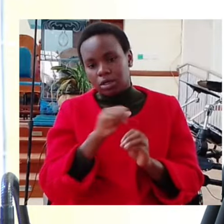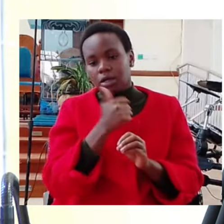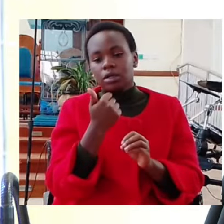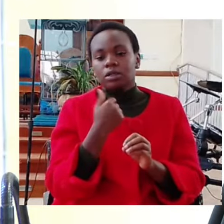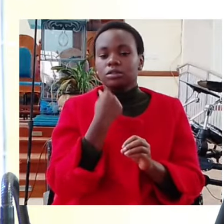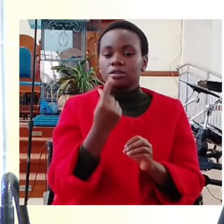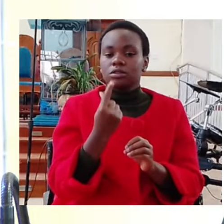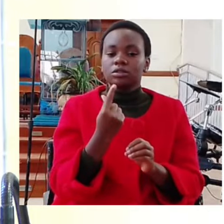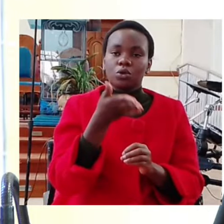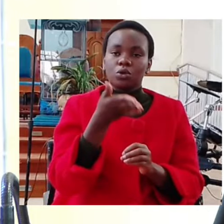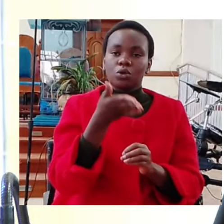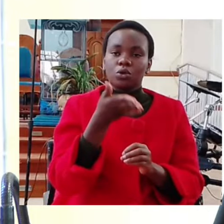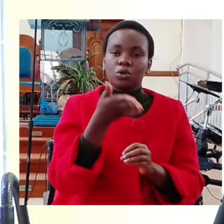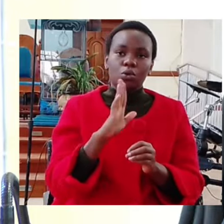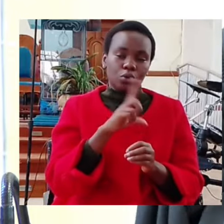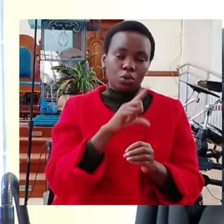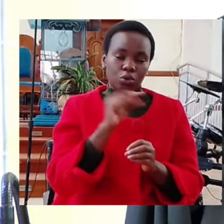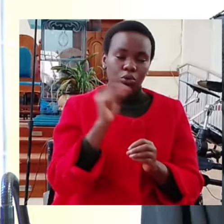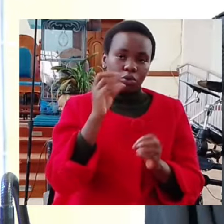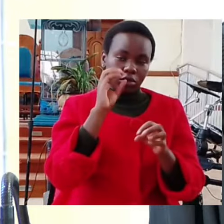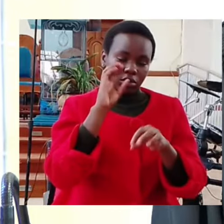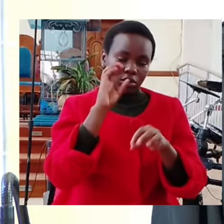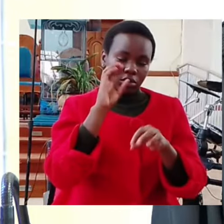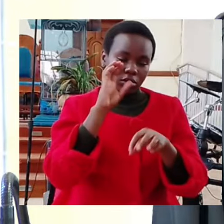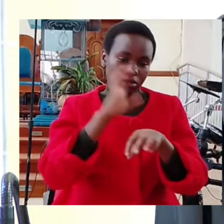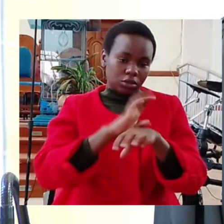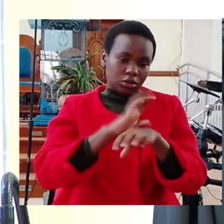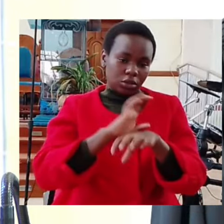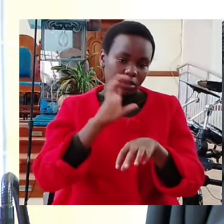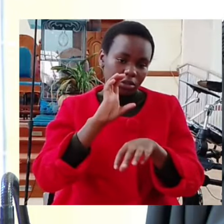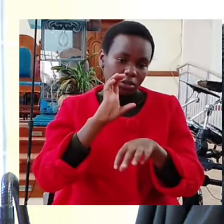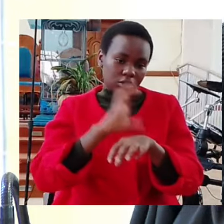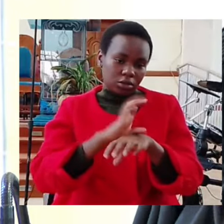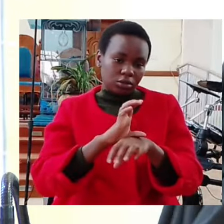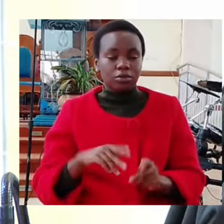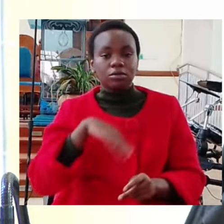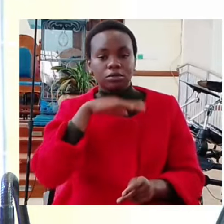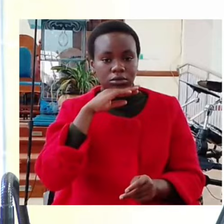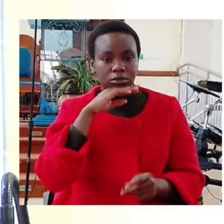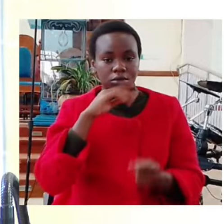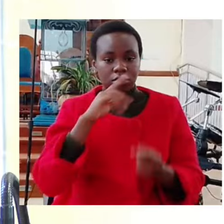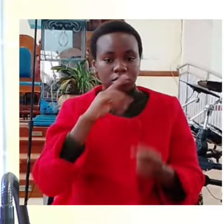matithiaga kanitha, hede ria mudu wao akua nimethagirira.